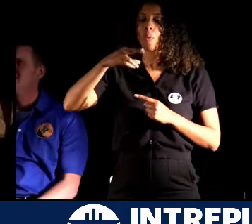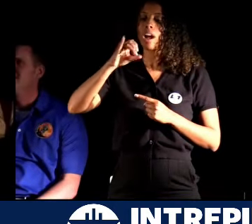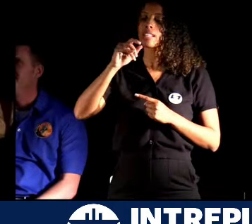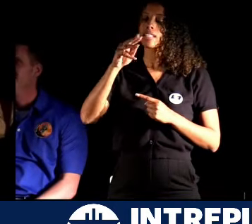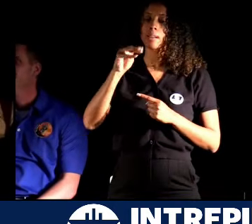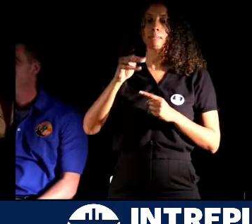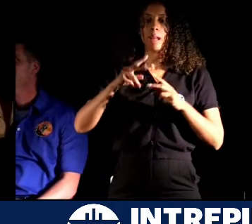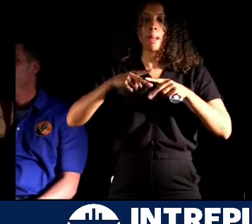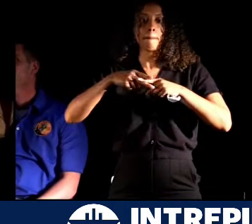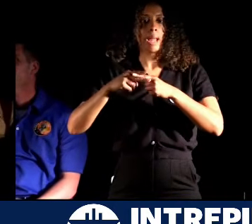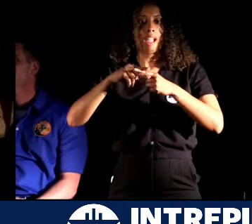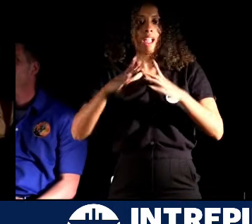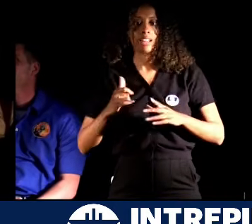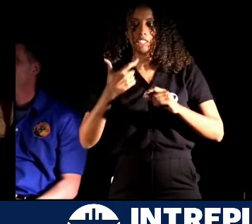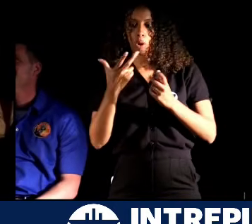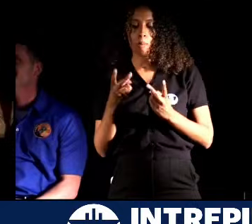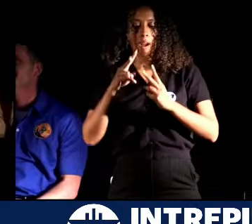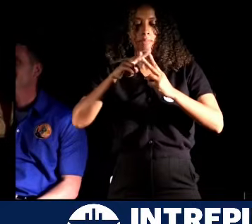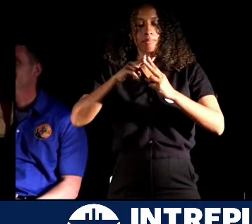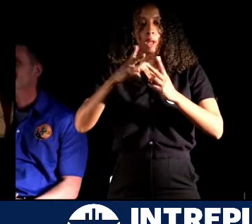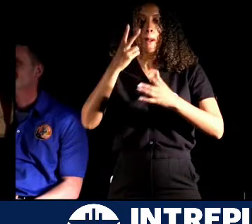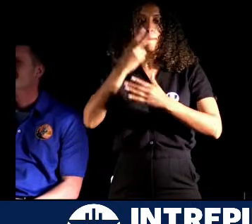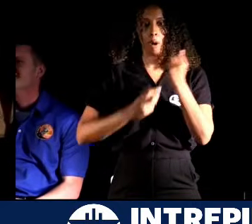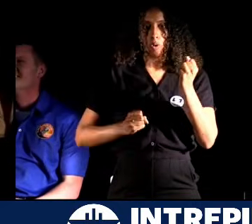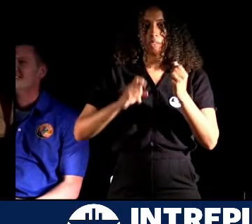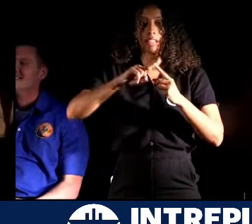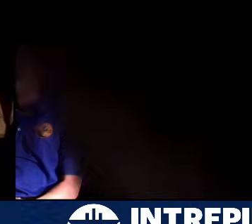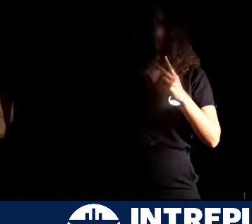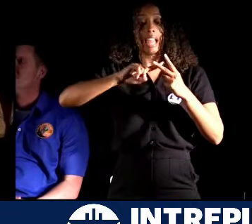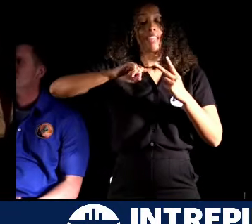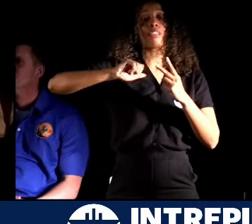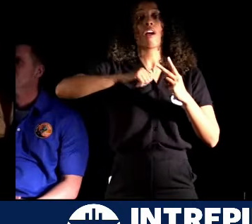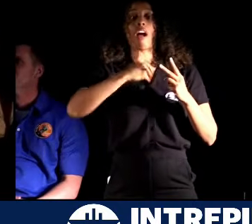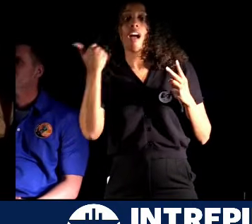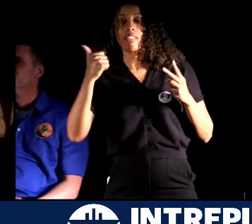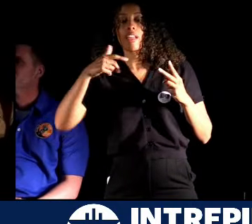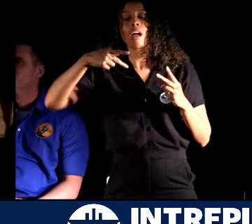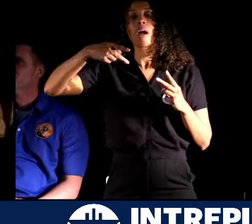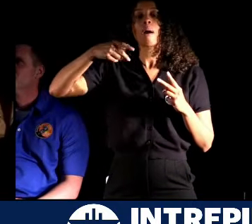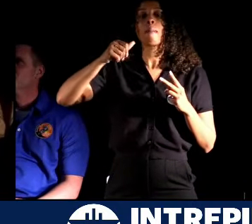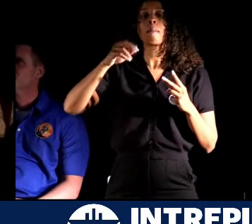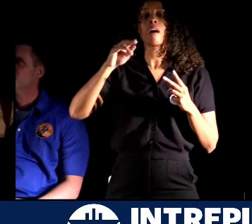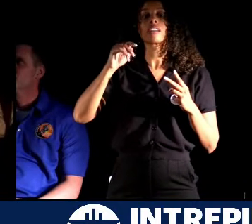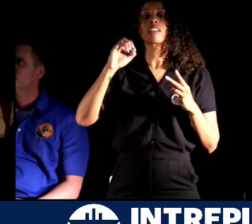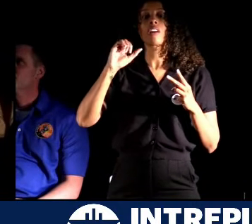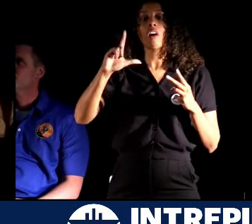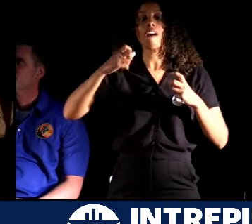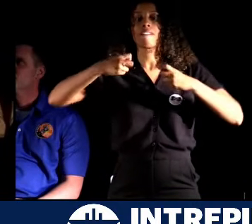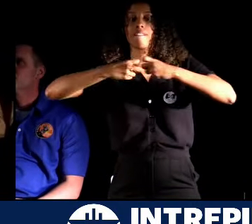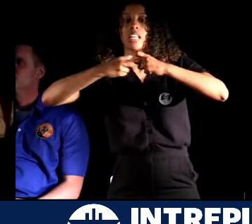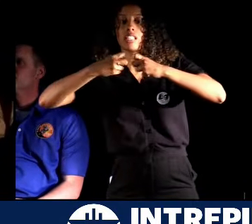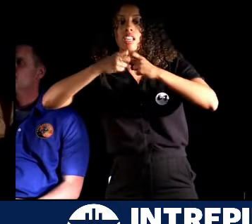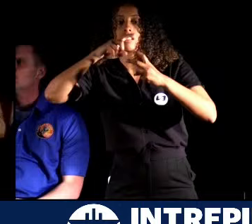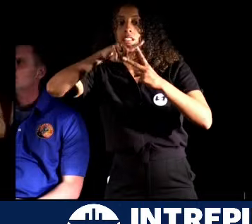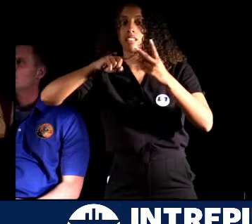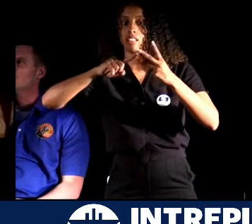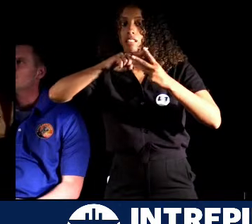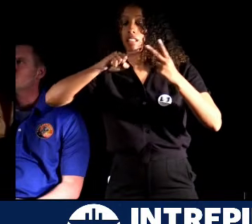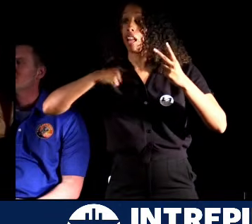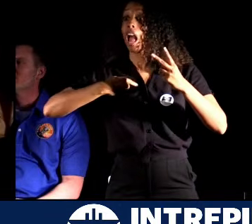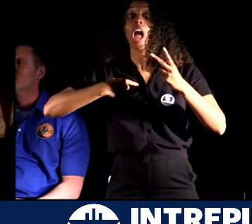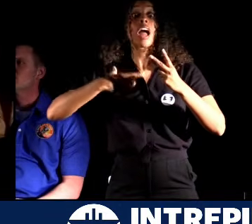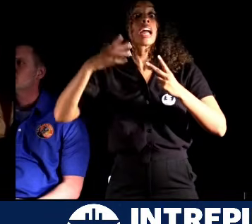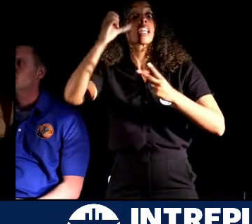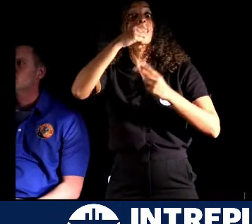so I want to combine both. And the other thing is particle physics. And guess what? I was accepted